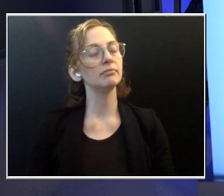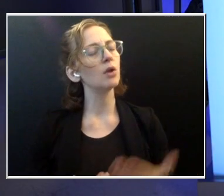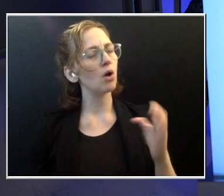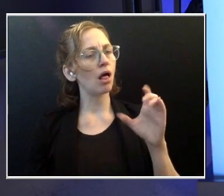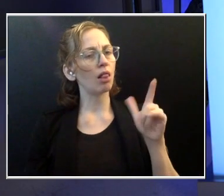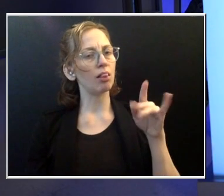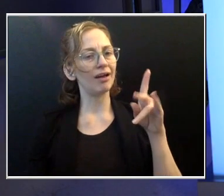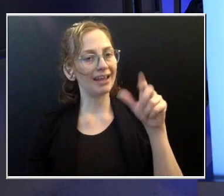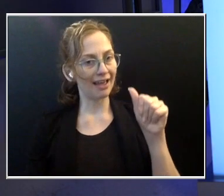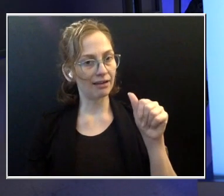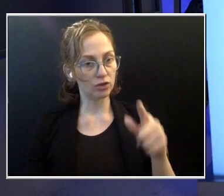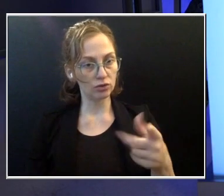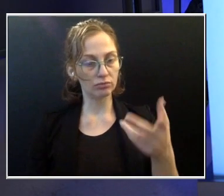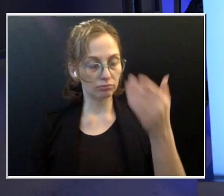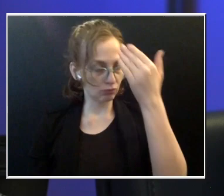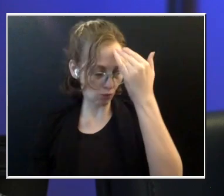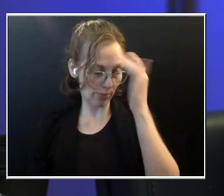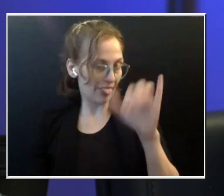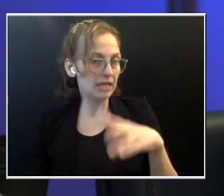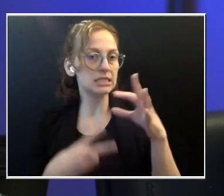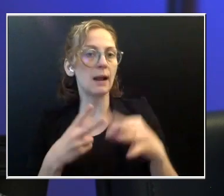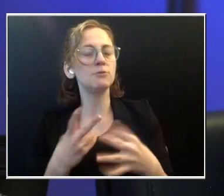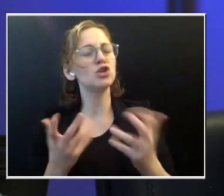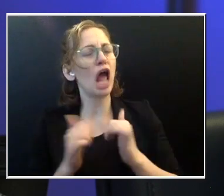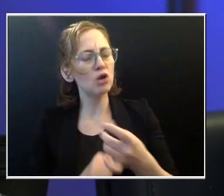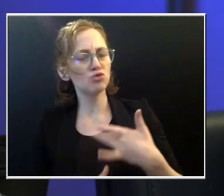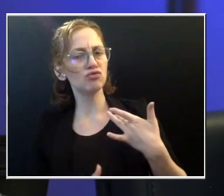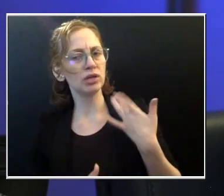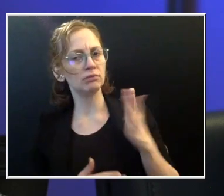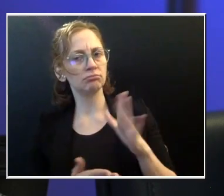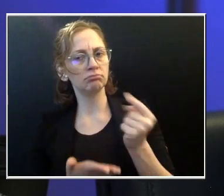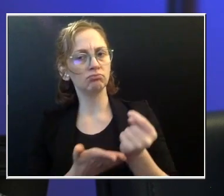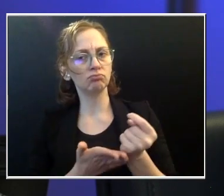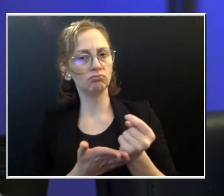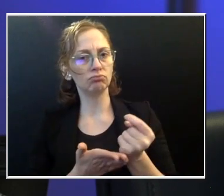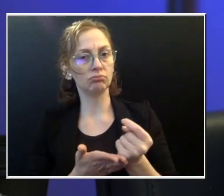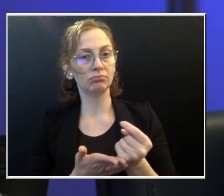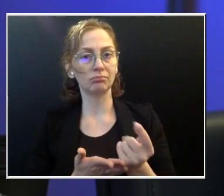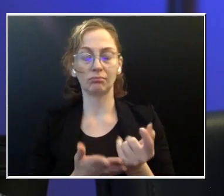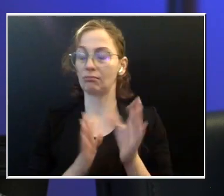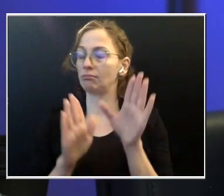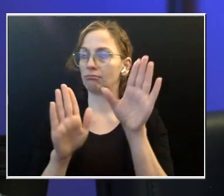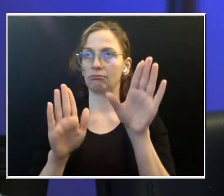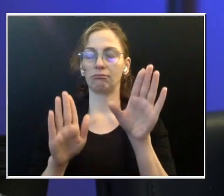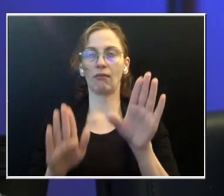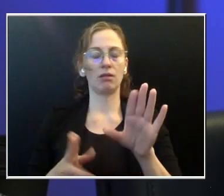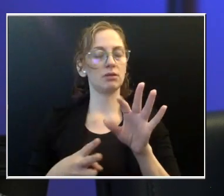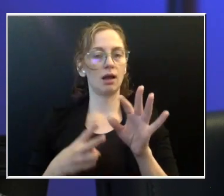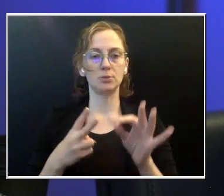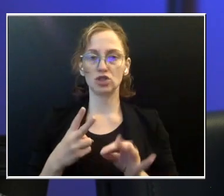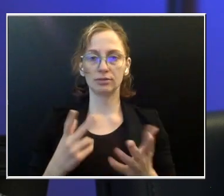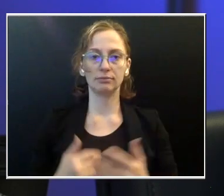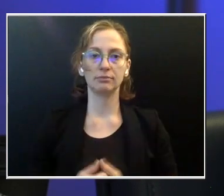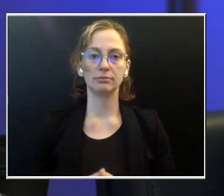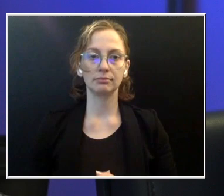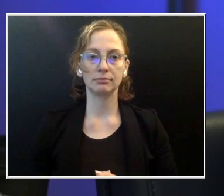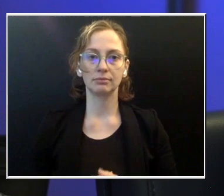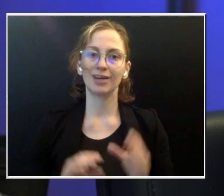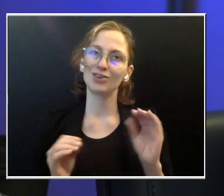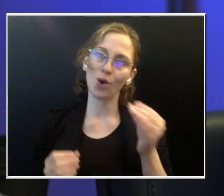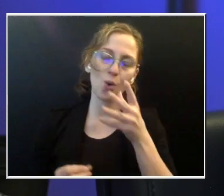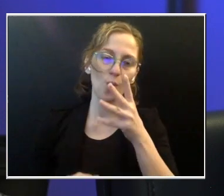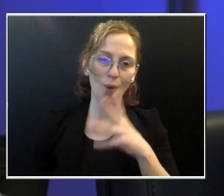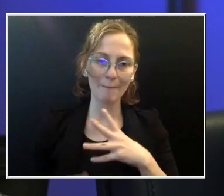treatment? I thought it was an excellent option. Obviously, no woman really wants to have